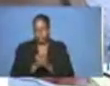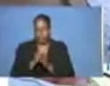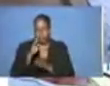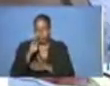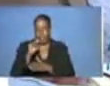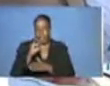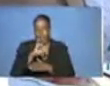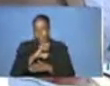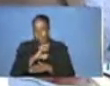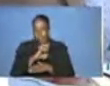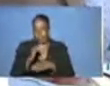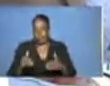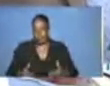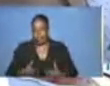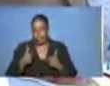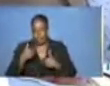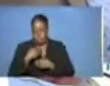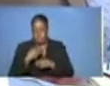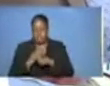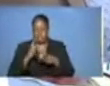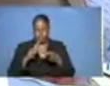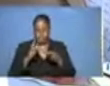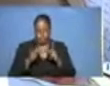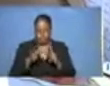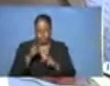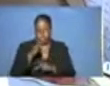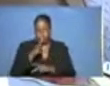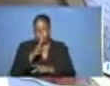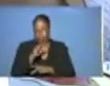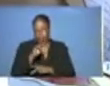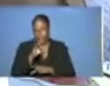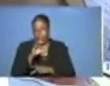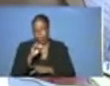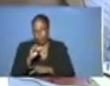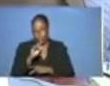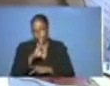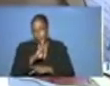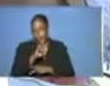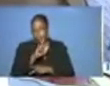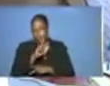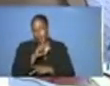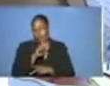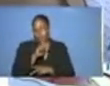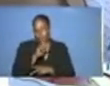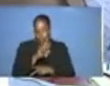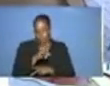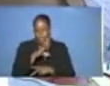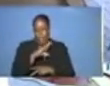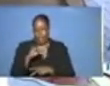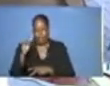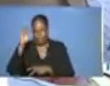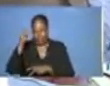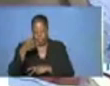is delighted to form this partnership with Milo, BUtler & Son, a leading wholesale agency which has been